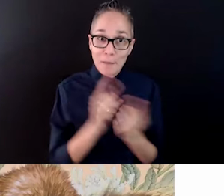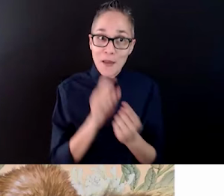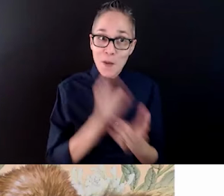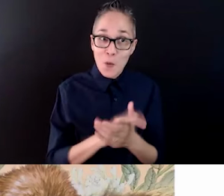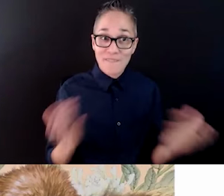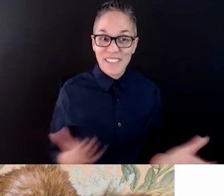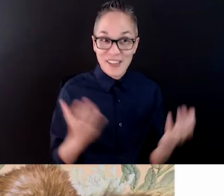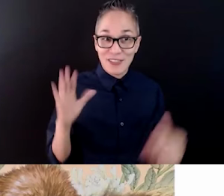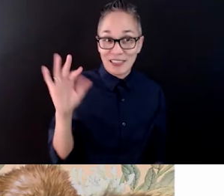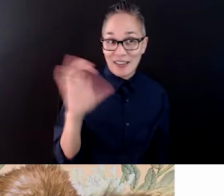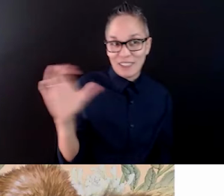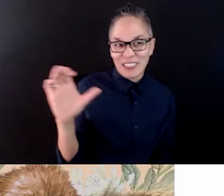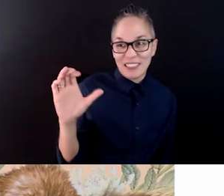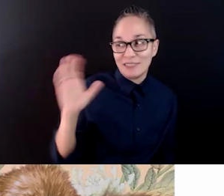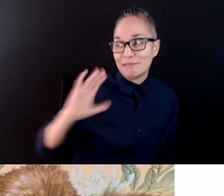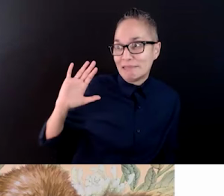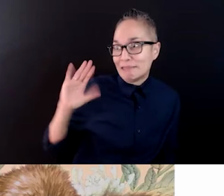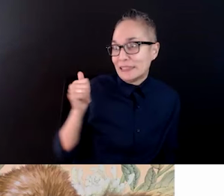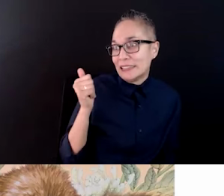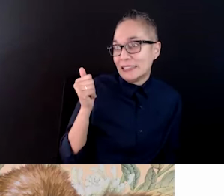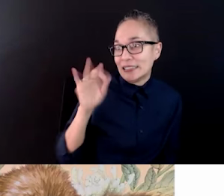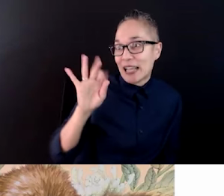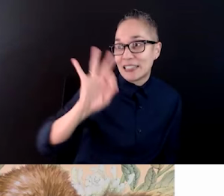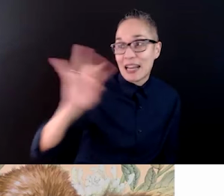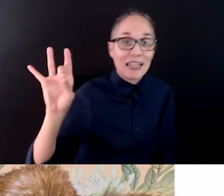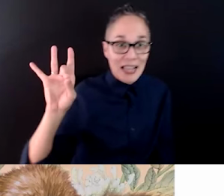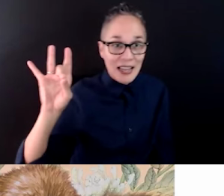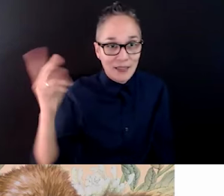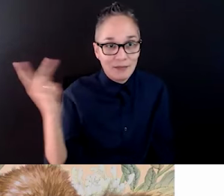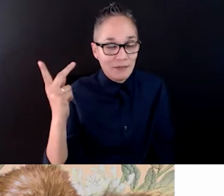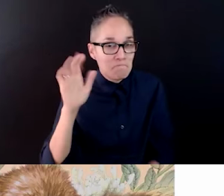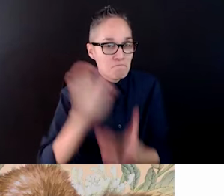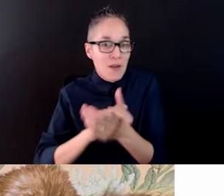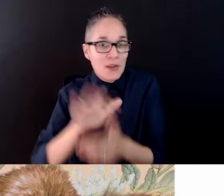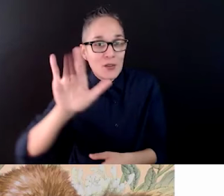here back in 98. So we've been married for 25 years.